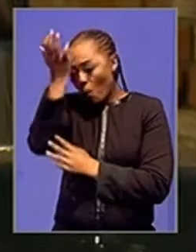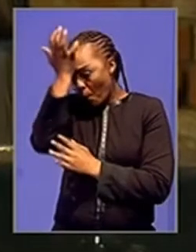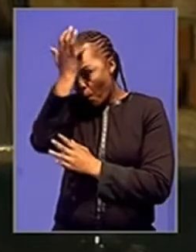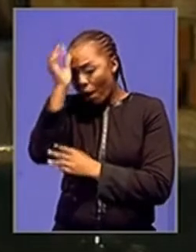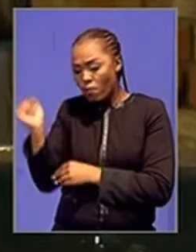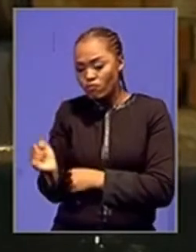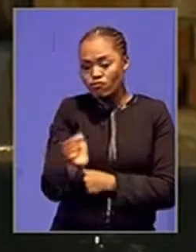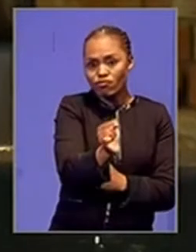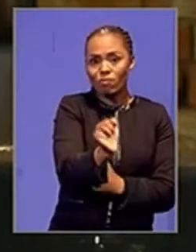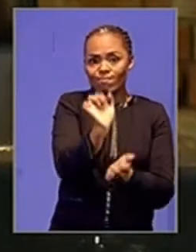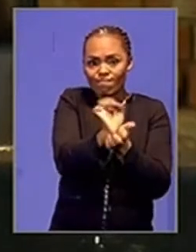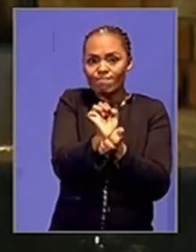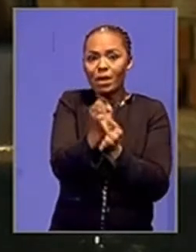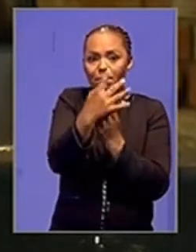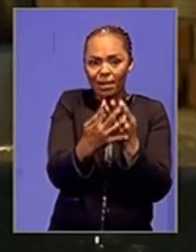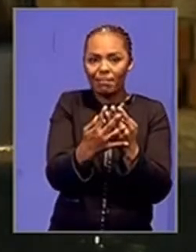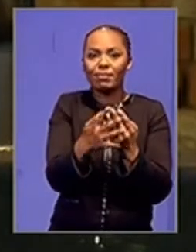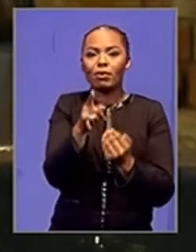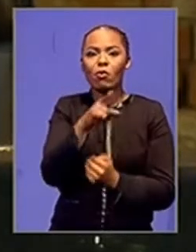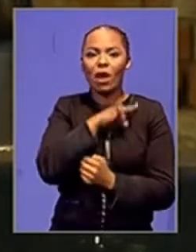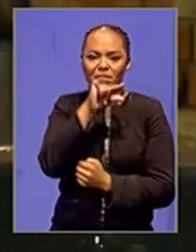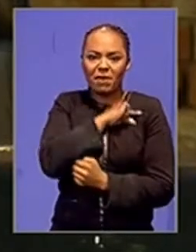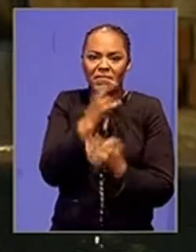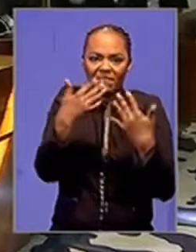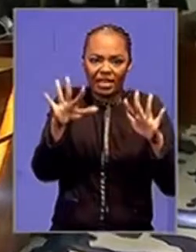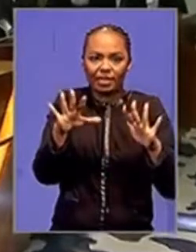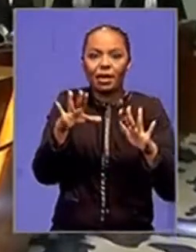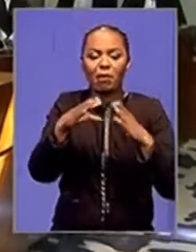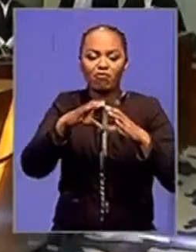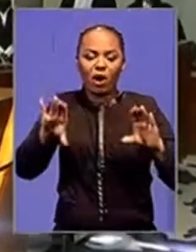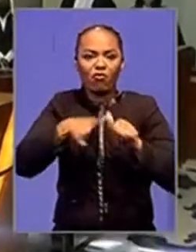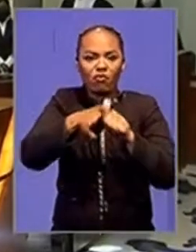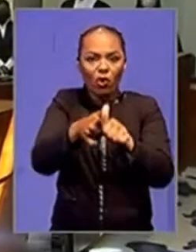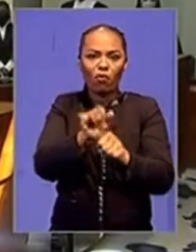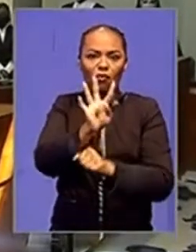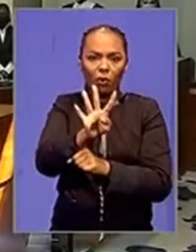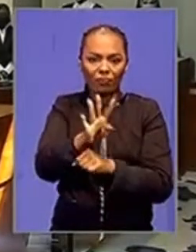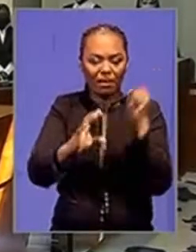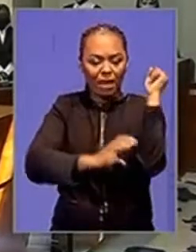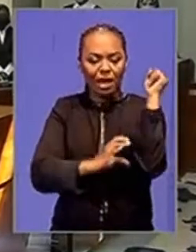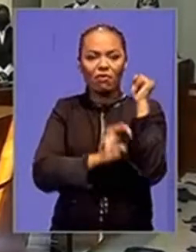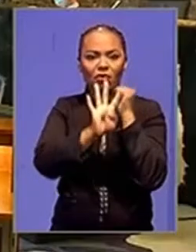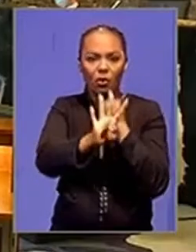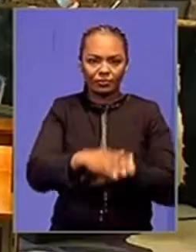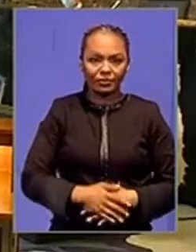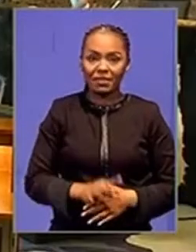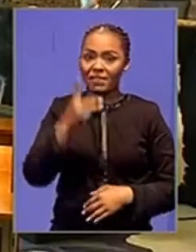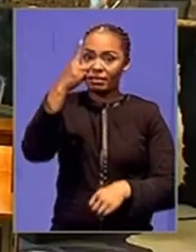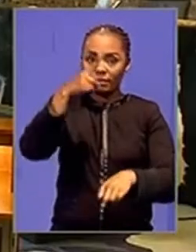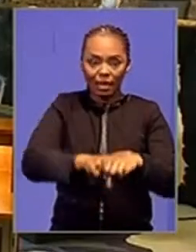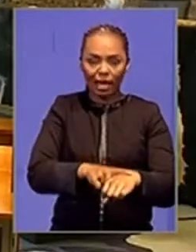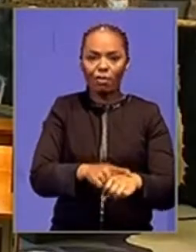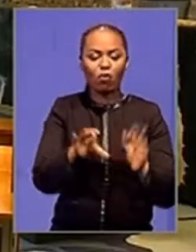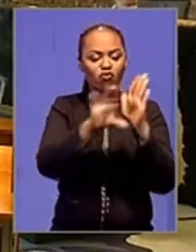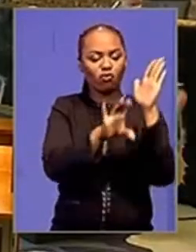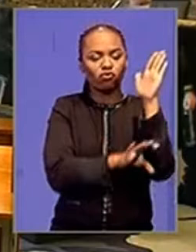commence serving the sentence imposed in paragraph 4. Ke lekgotla la pele nakong ya demokrasi ya Afrika Borwa mo lekgotla la dinyewe